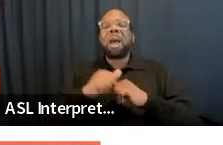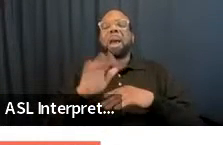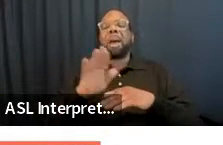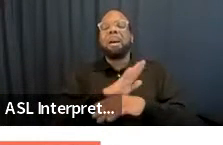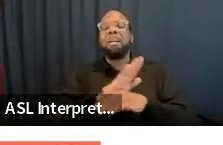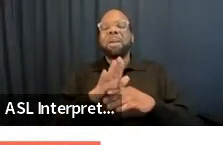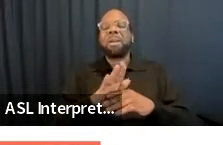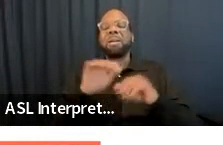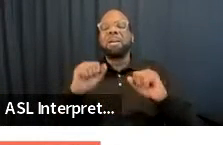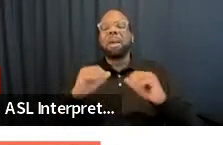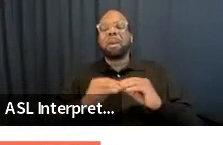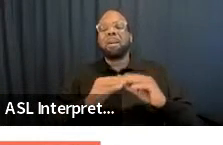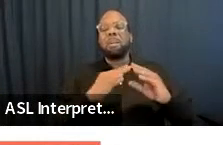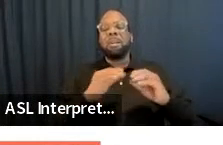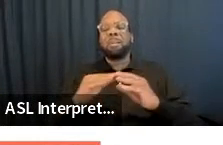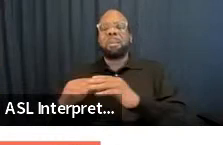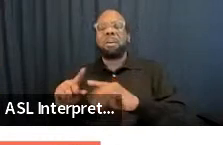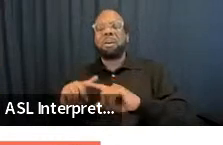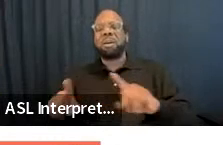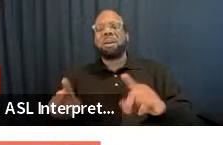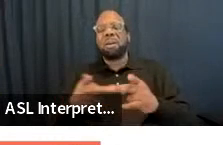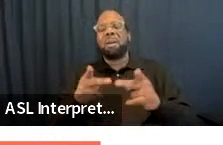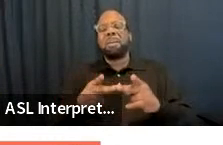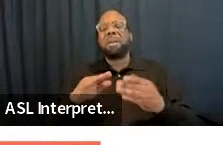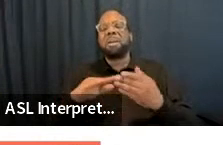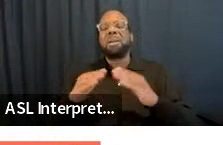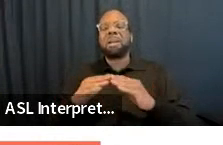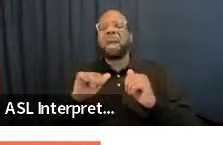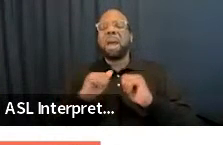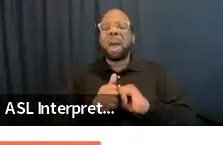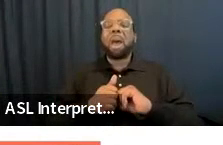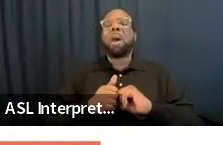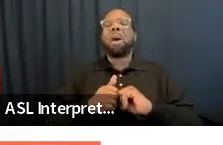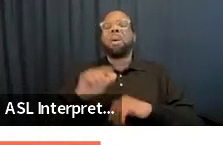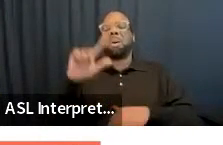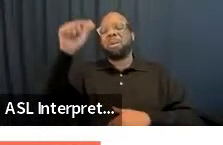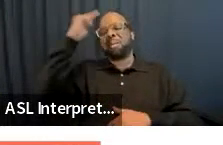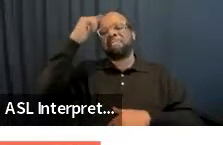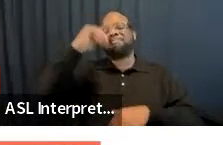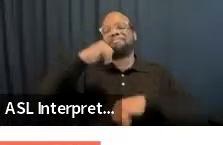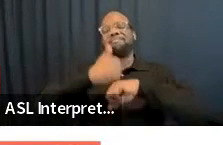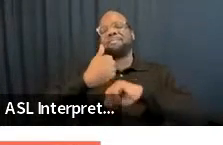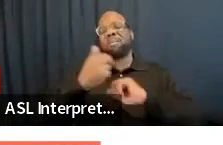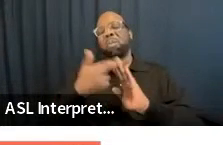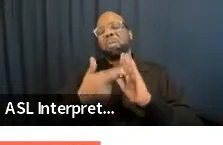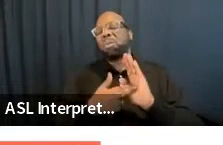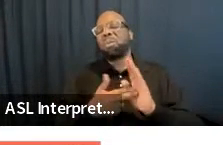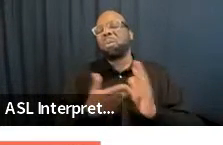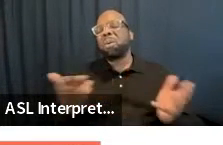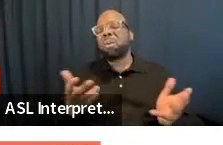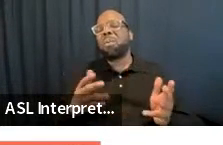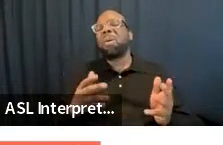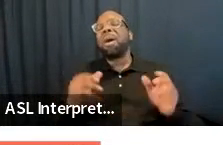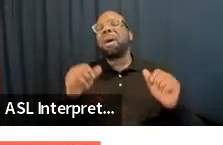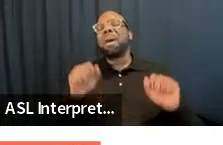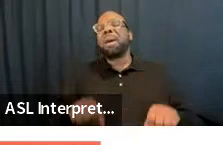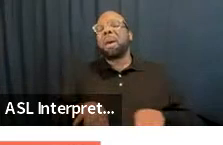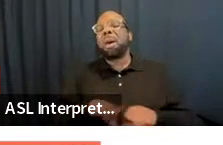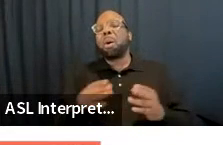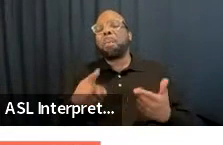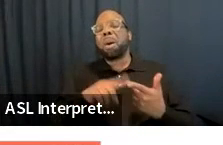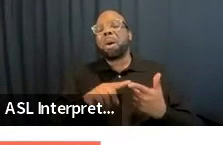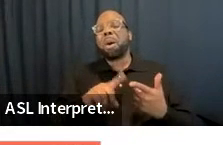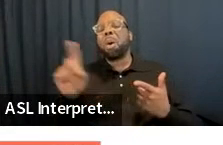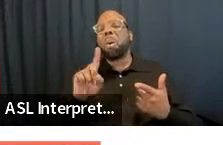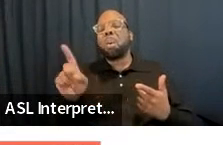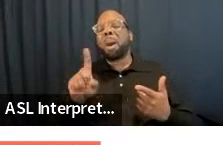locate in the city, because it's how our government sets rules on what kinds of businesses can open, where they can locate,